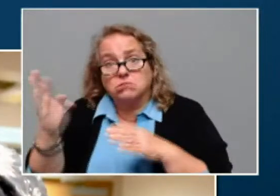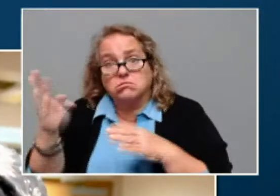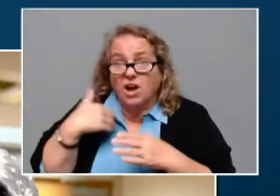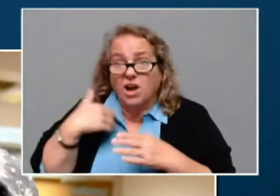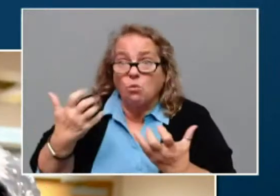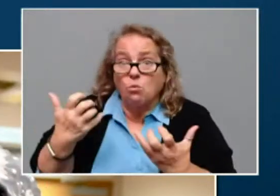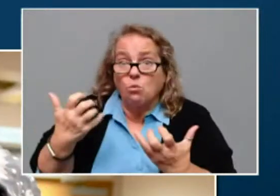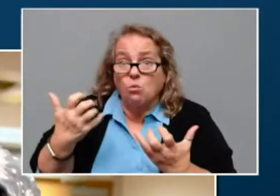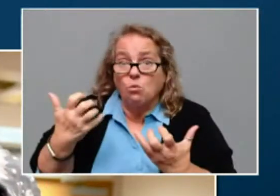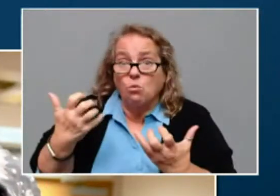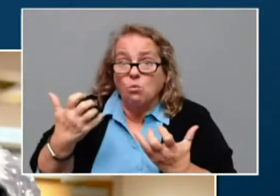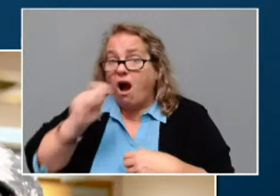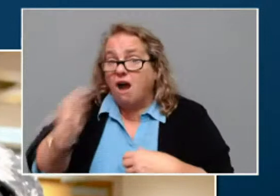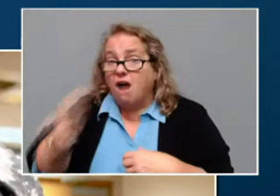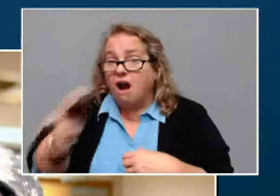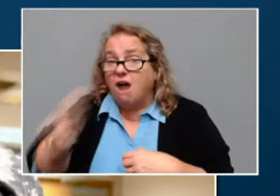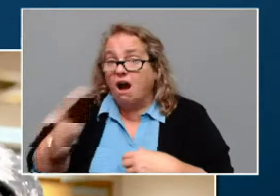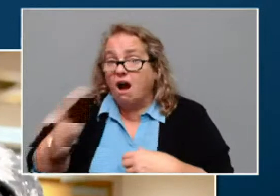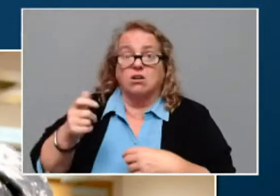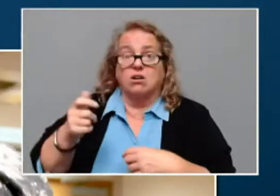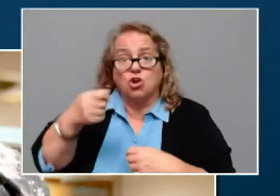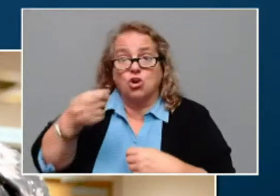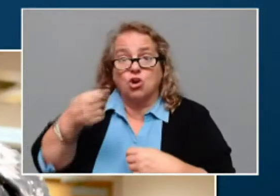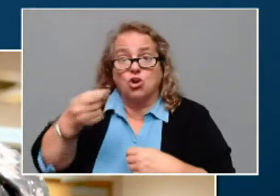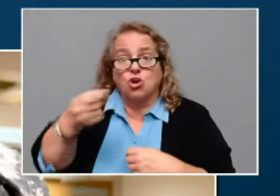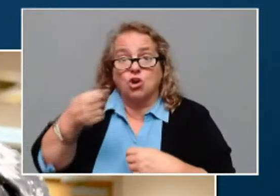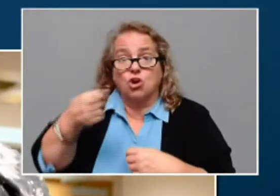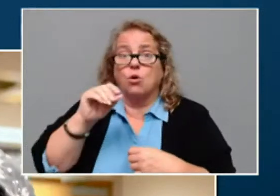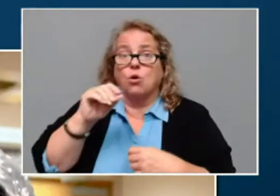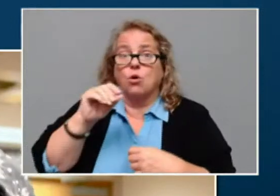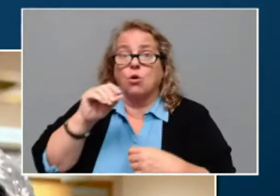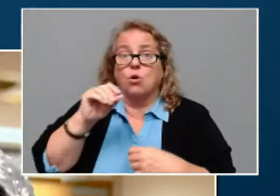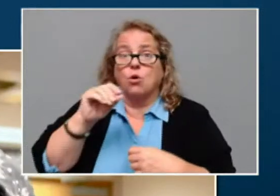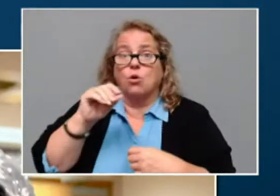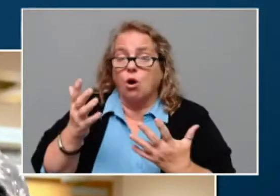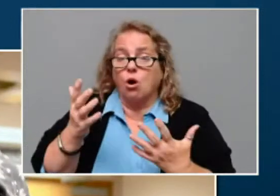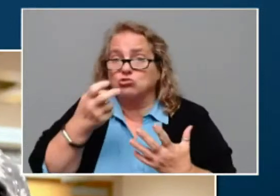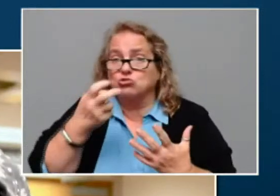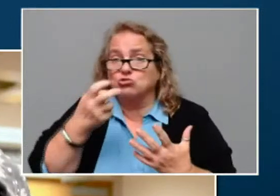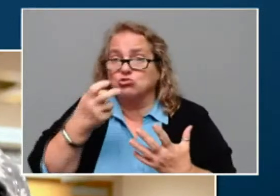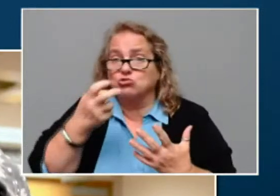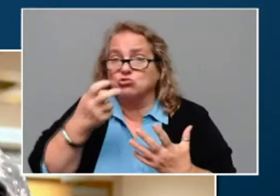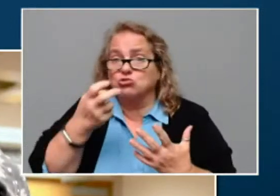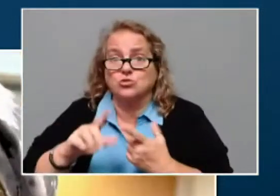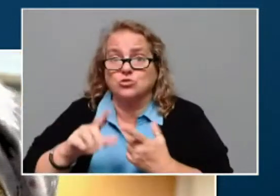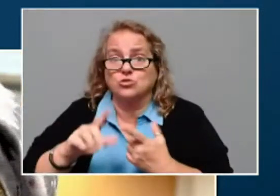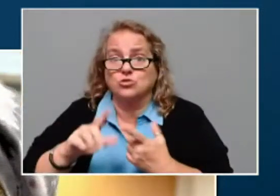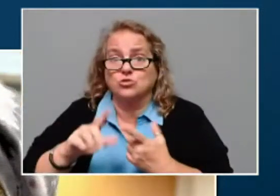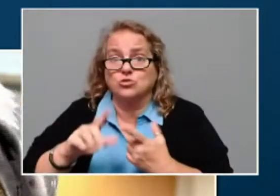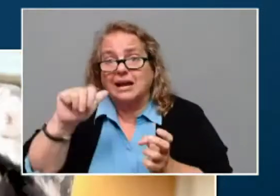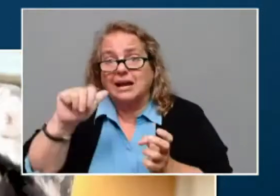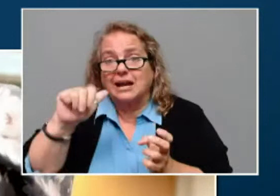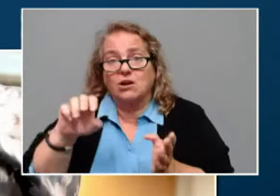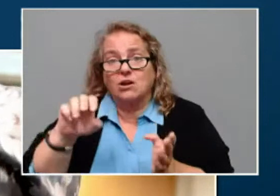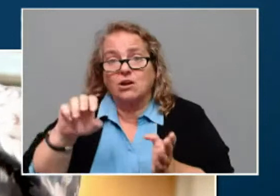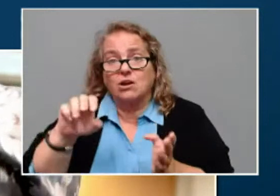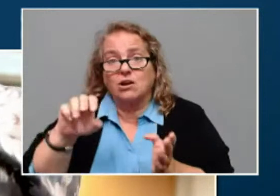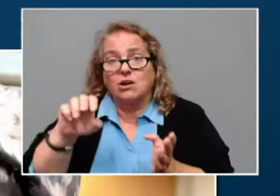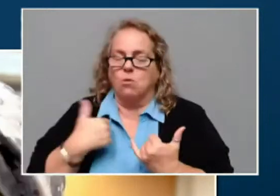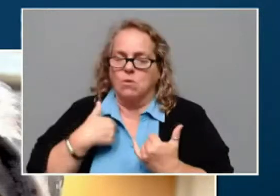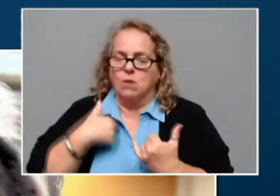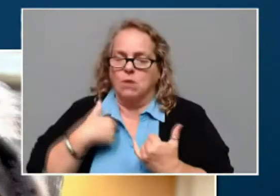to transition to comfort care? These are the talks that we're having with families right now that are hard. Unfortunately,